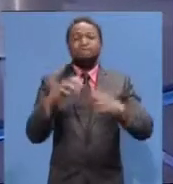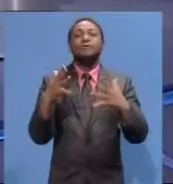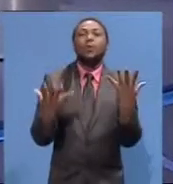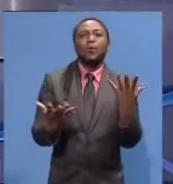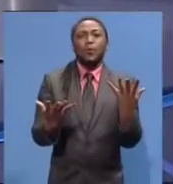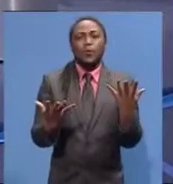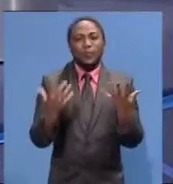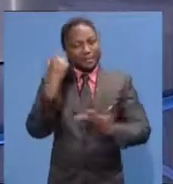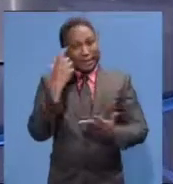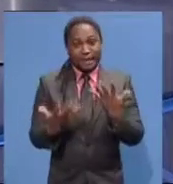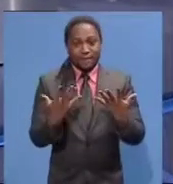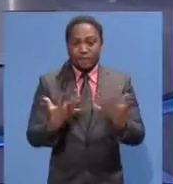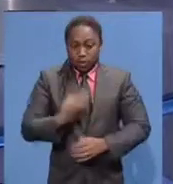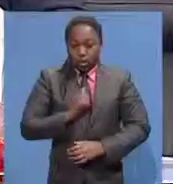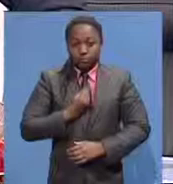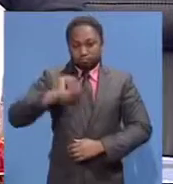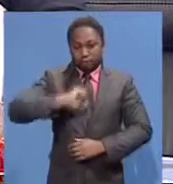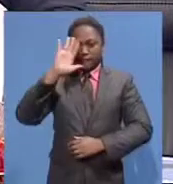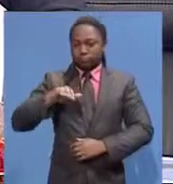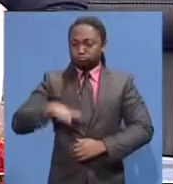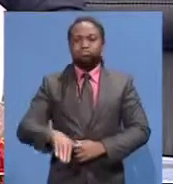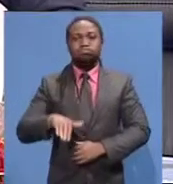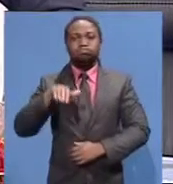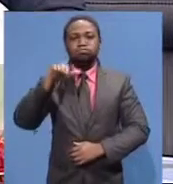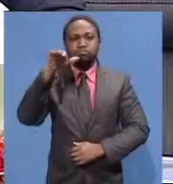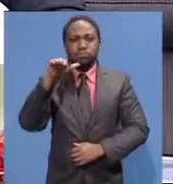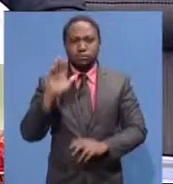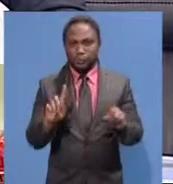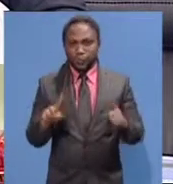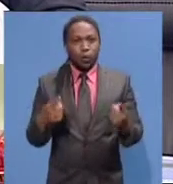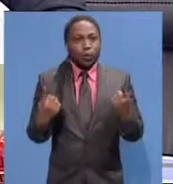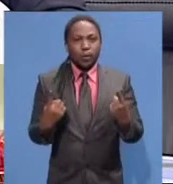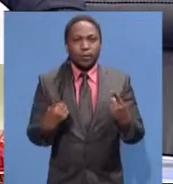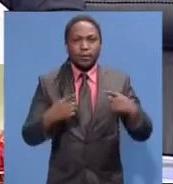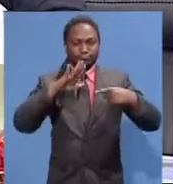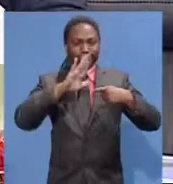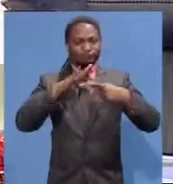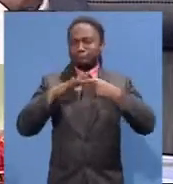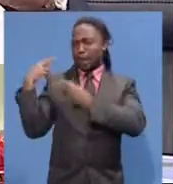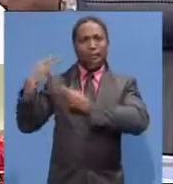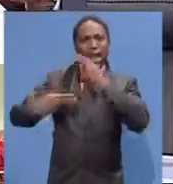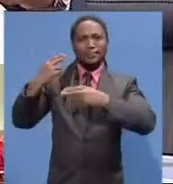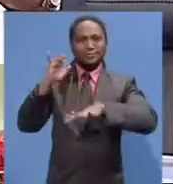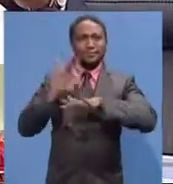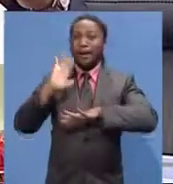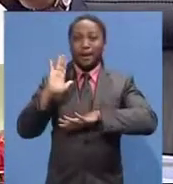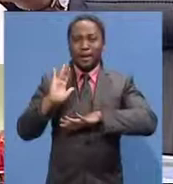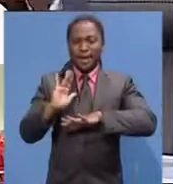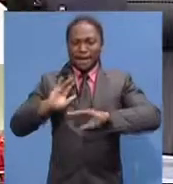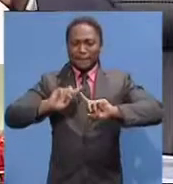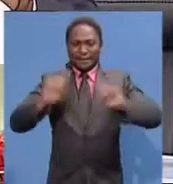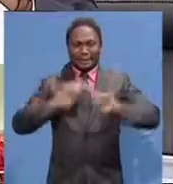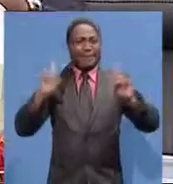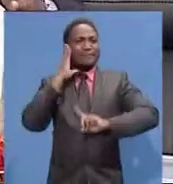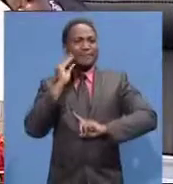think if you grew up as a young person in South Africa, you can't not have been touched by the legacy of Tata. And I think many of us experienced it in different ways.